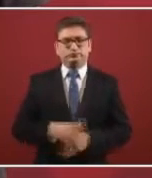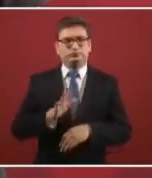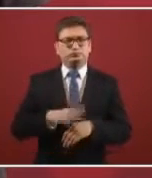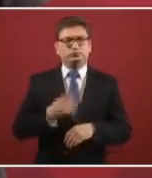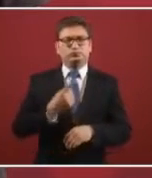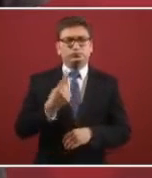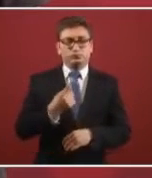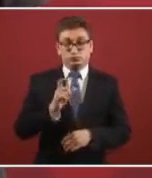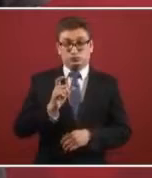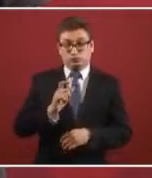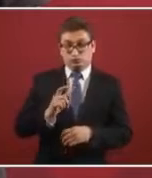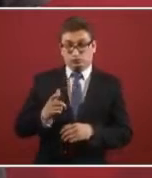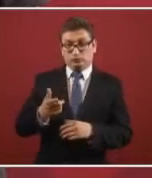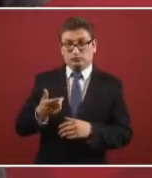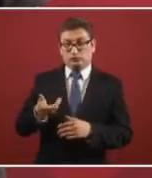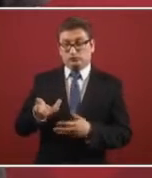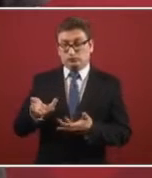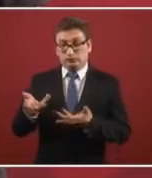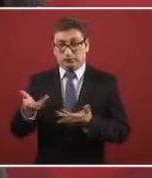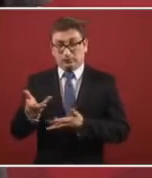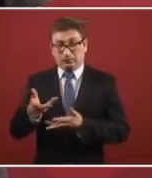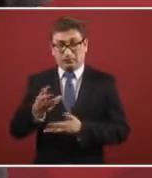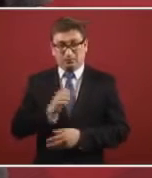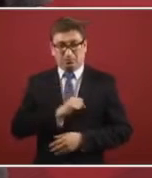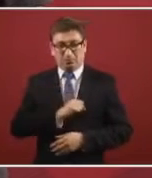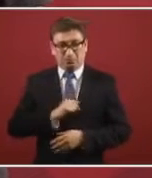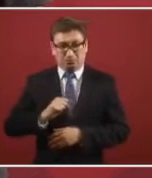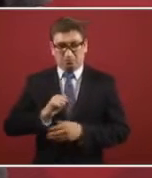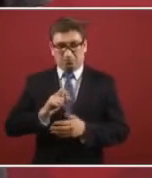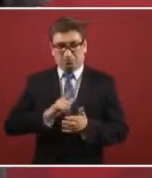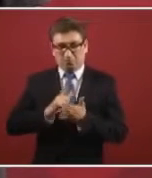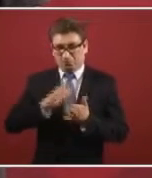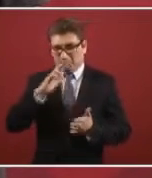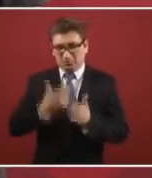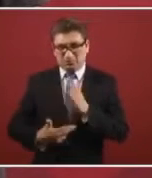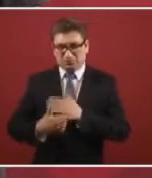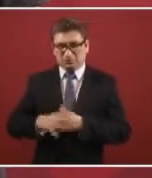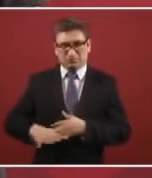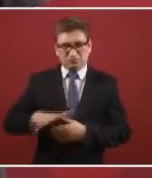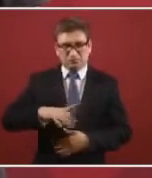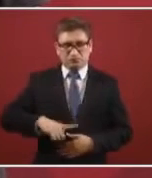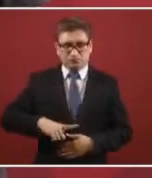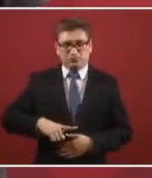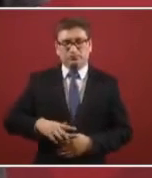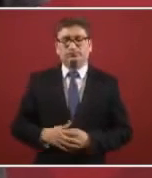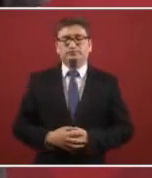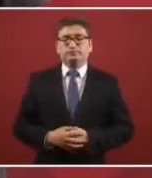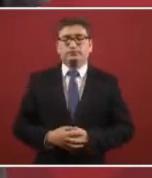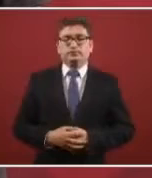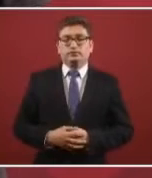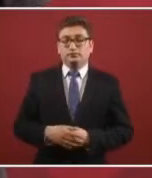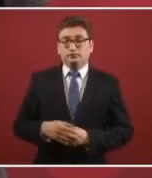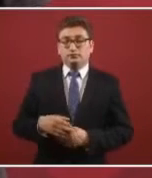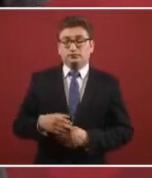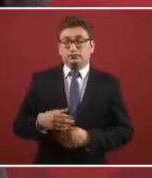When it comes to crimes of state, it is very difficult